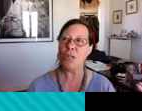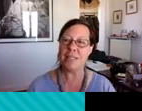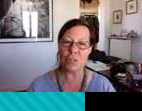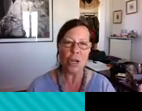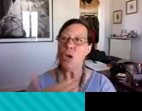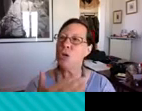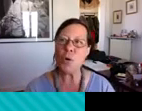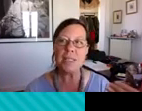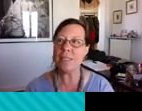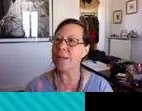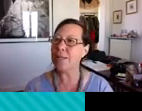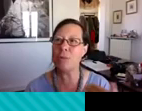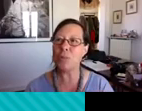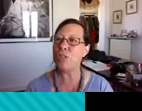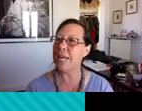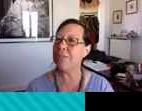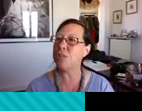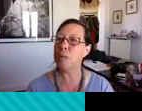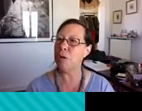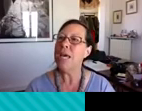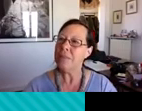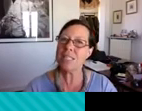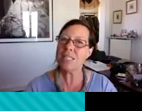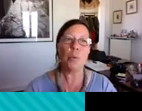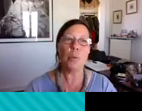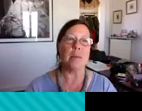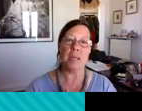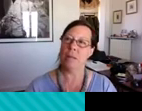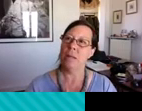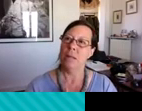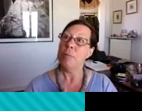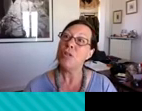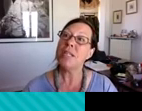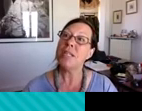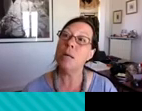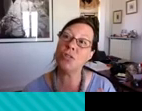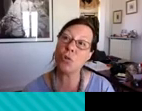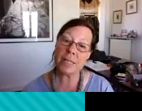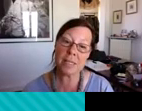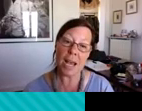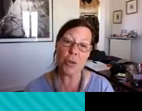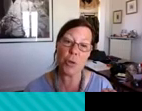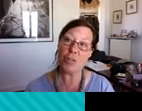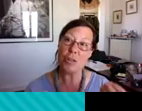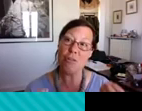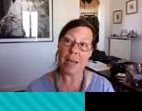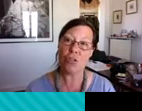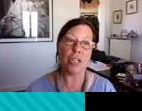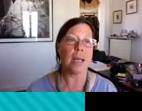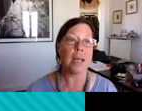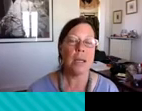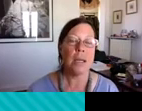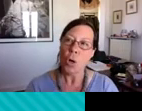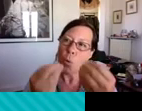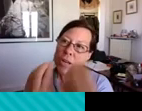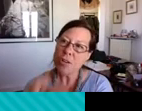Health Organization, don't necessarily always reach the average people. That's where we come in. But there's a couple of tricks to how you actually fact